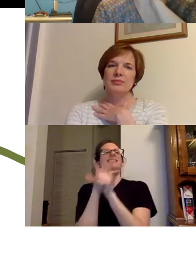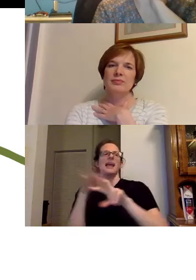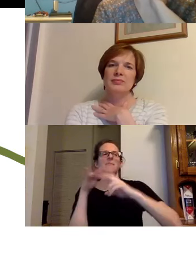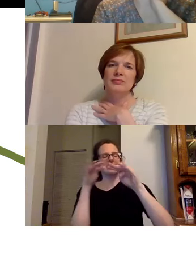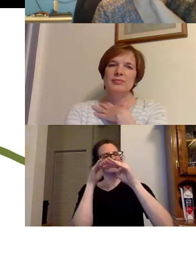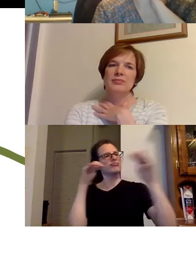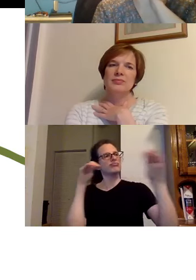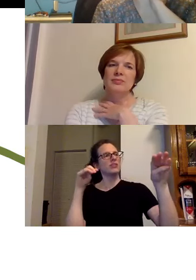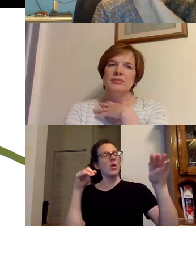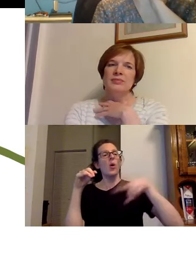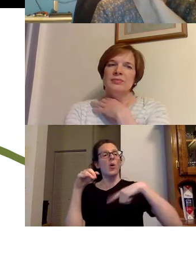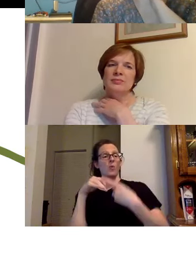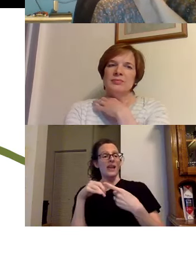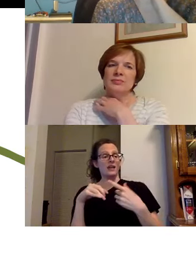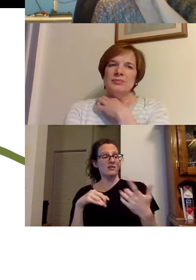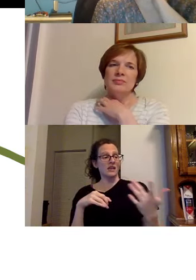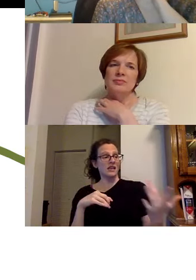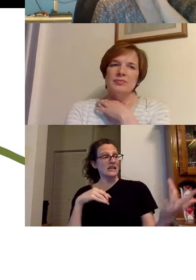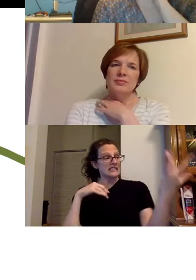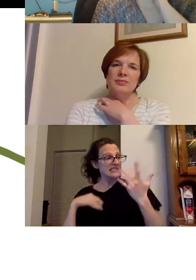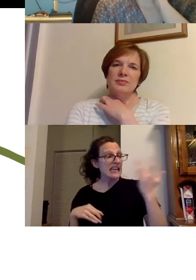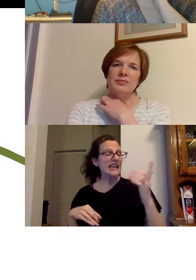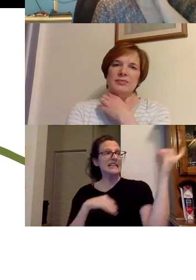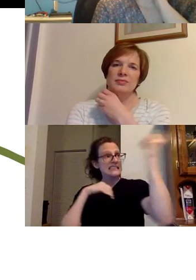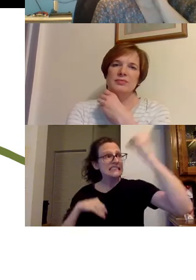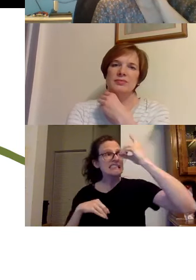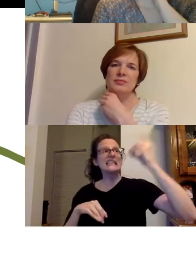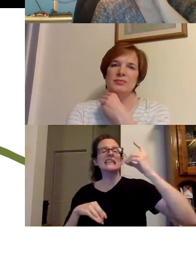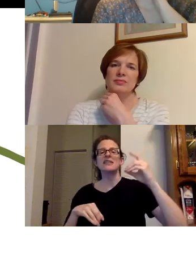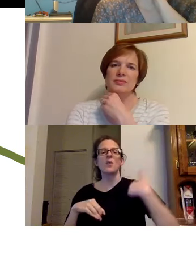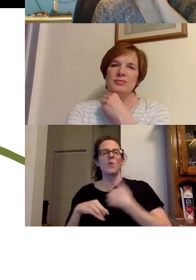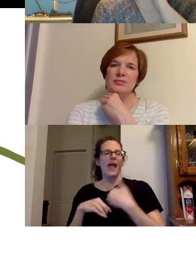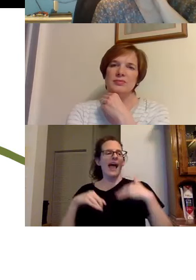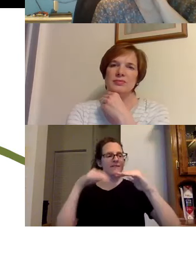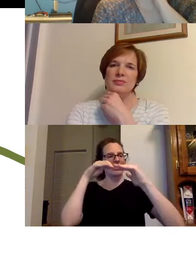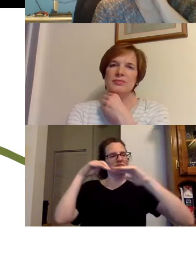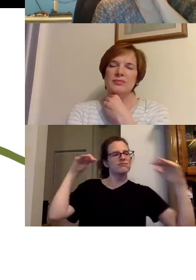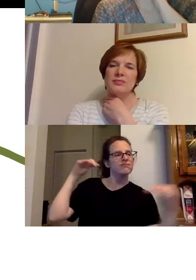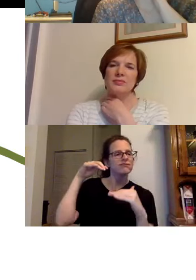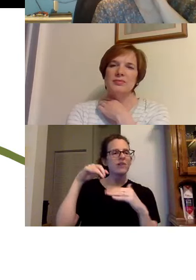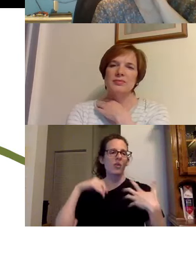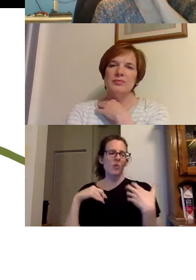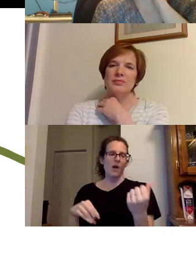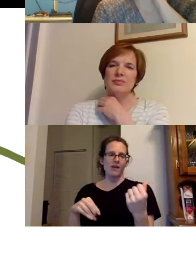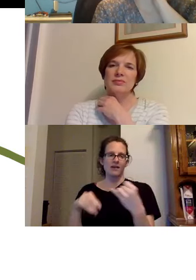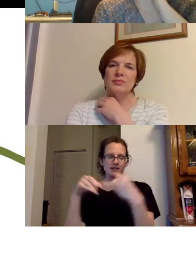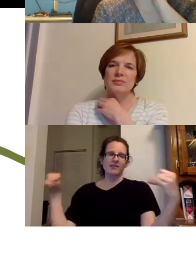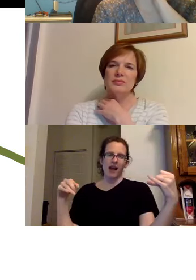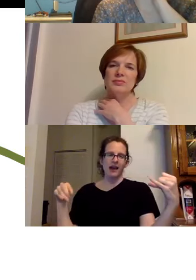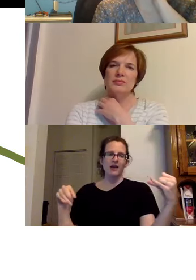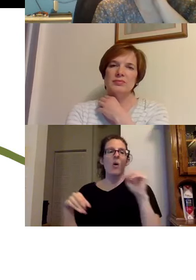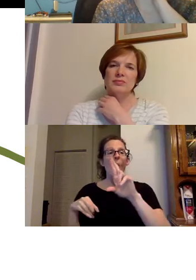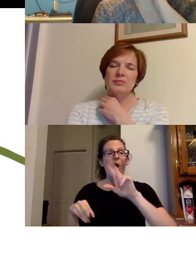lower when we are experiencing disease, when we're fatigued or tired, or when we're having an